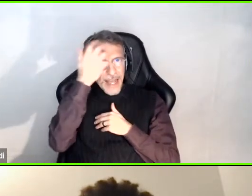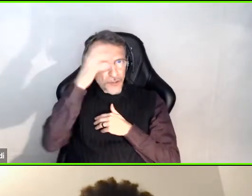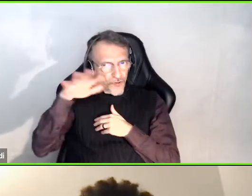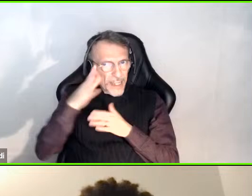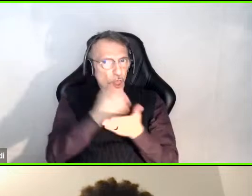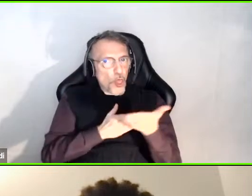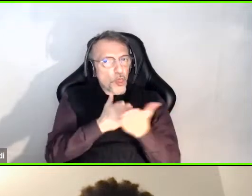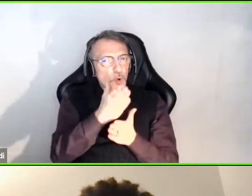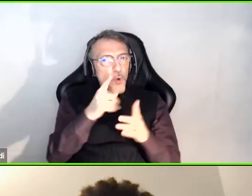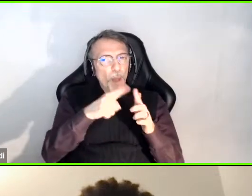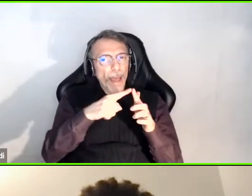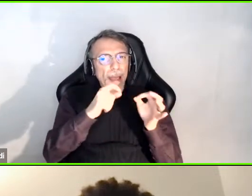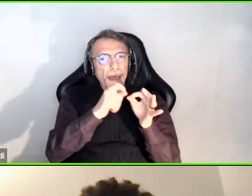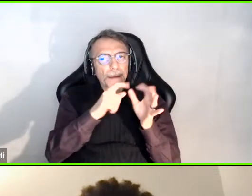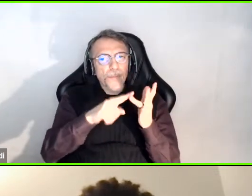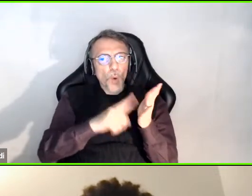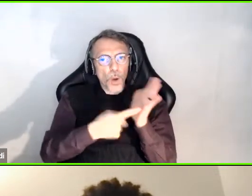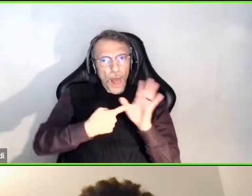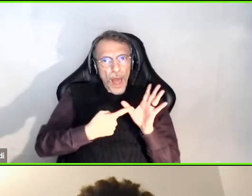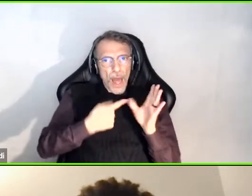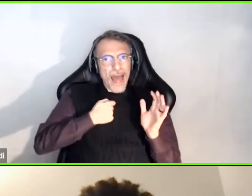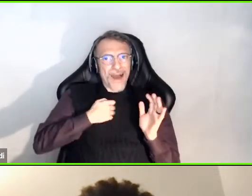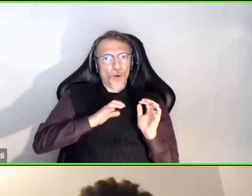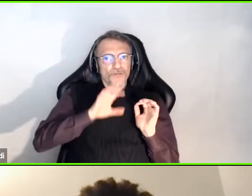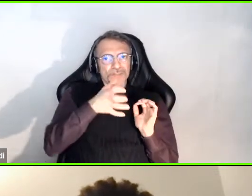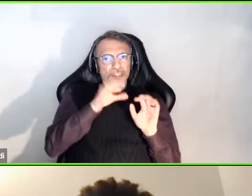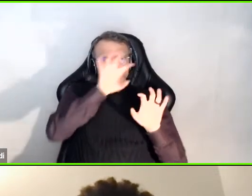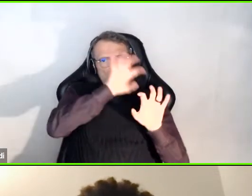crisis in our region,